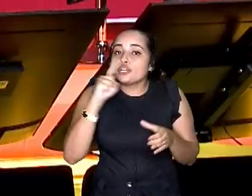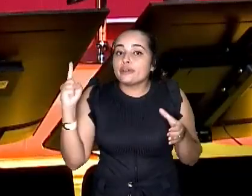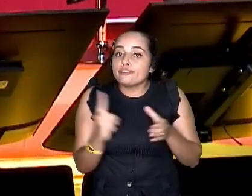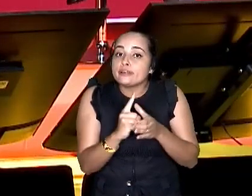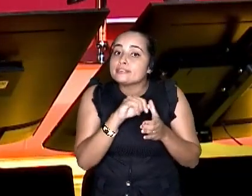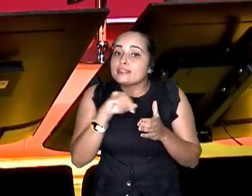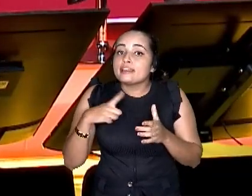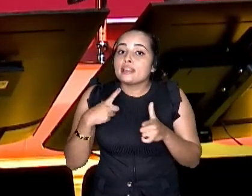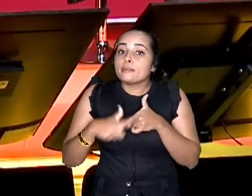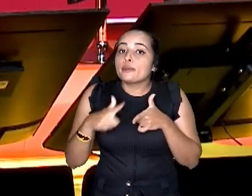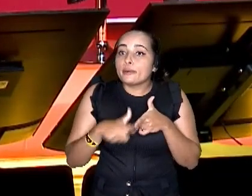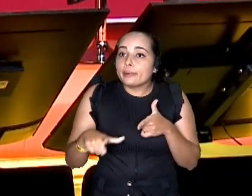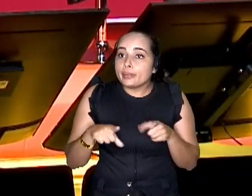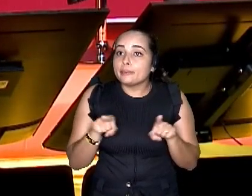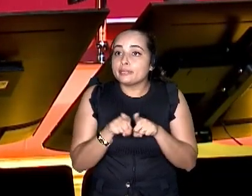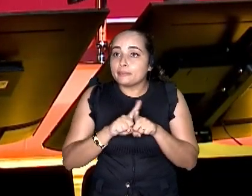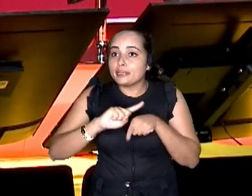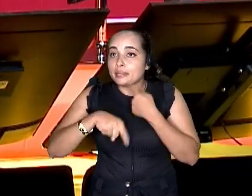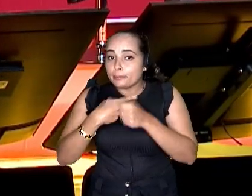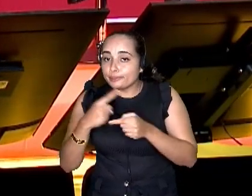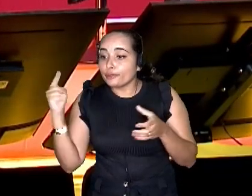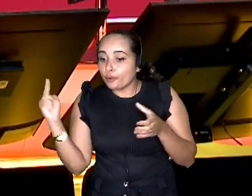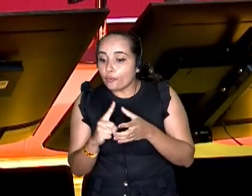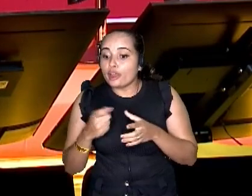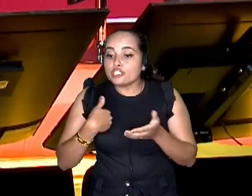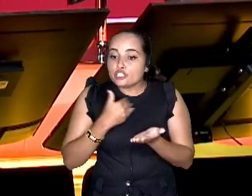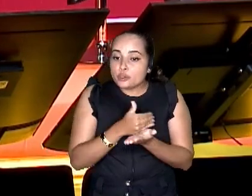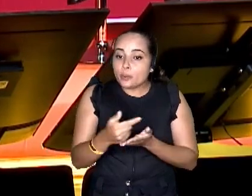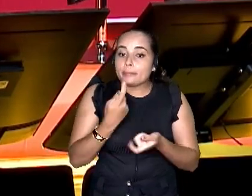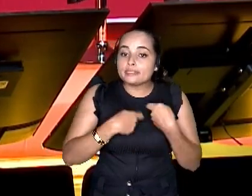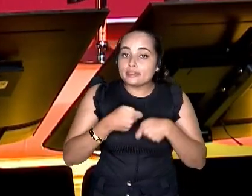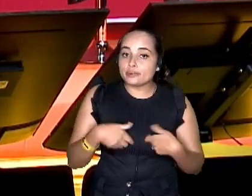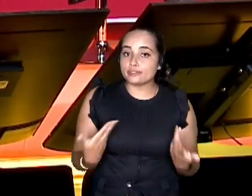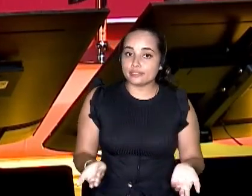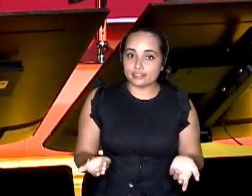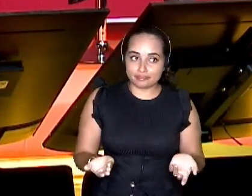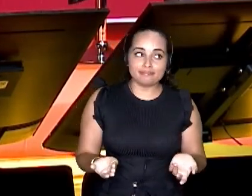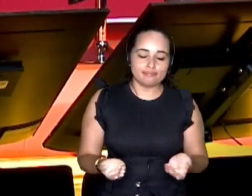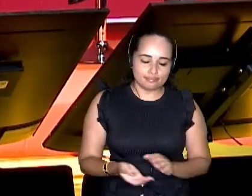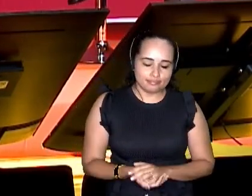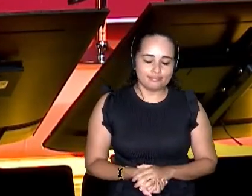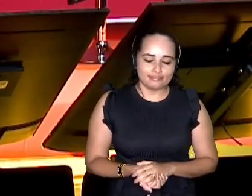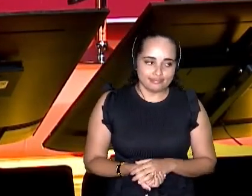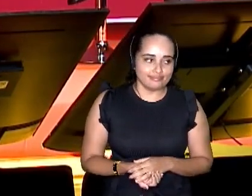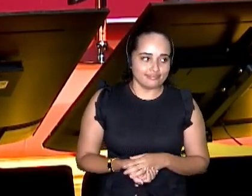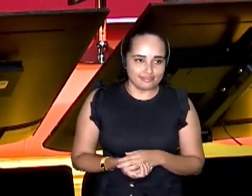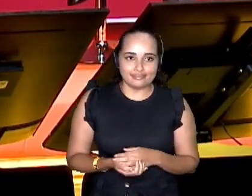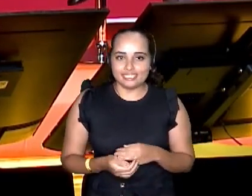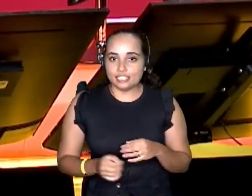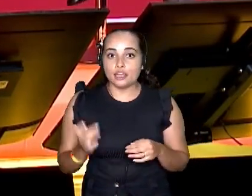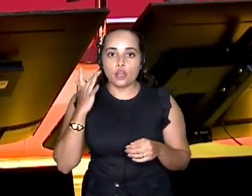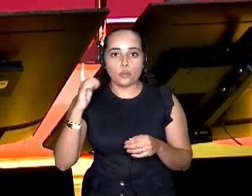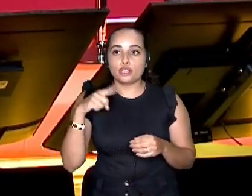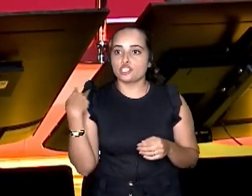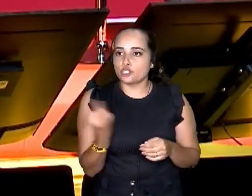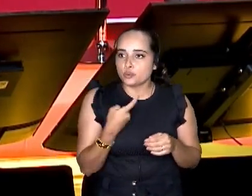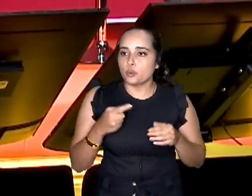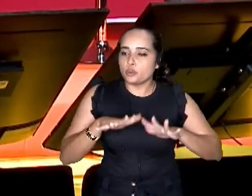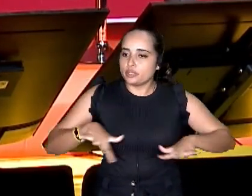beginning. You have an audience here that I guess couldn't agree more with you as well.